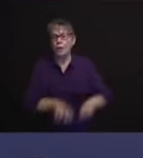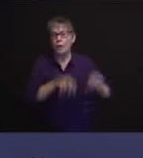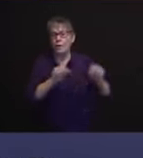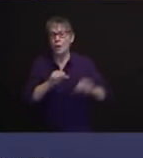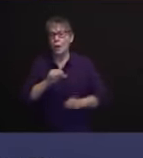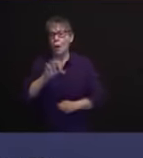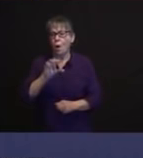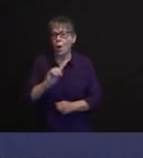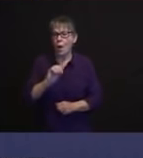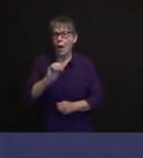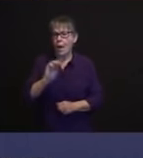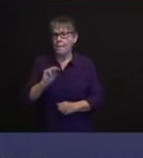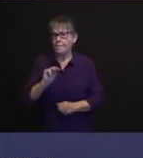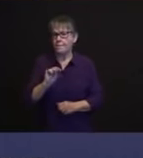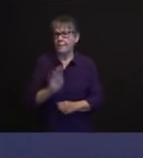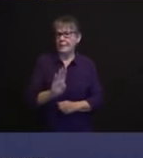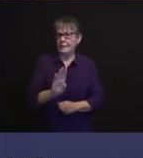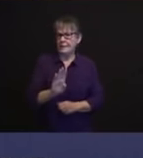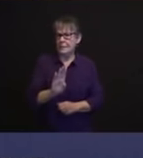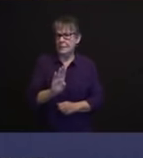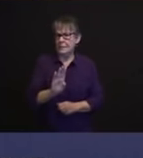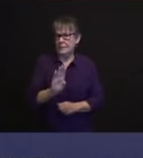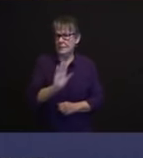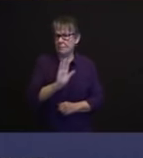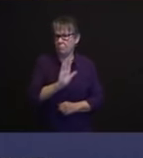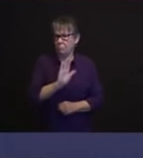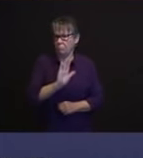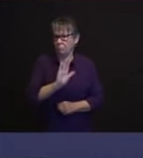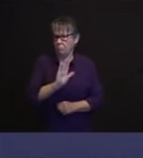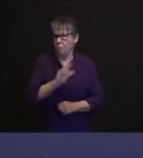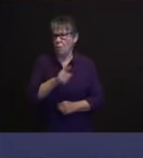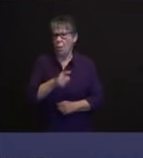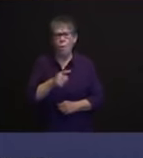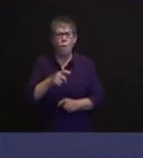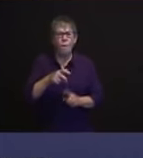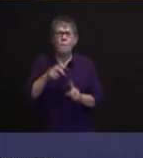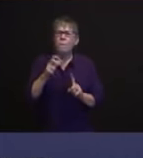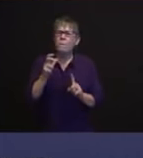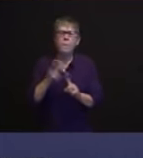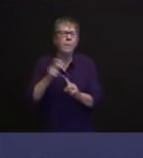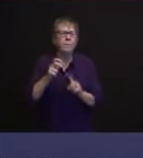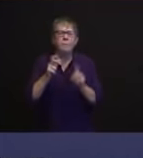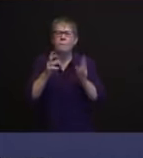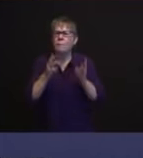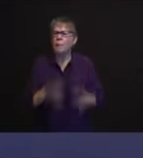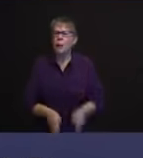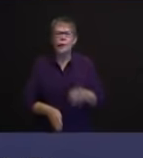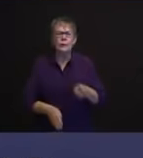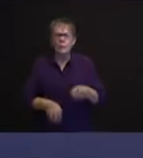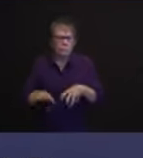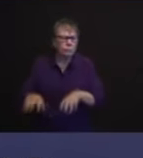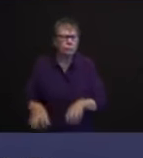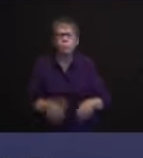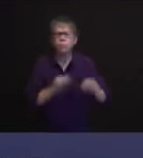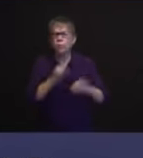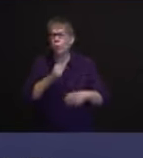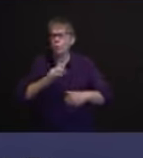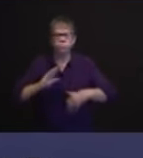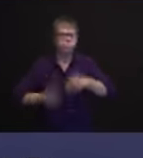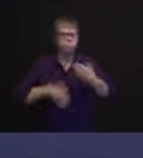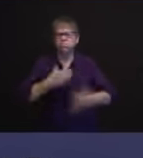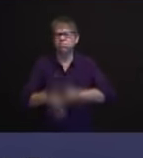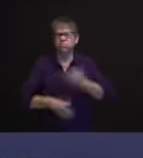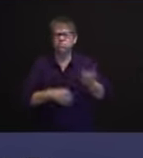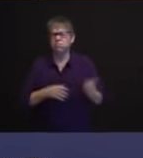important position. She is first rate in every respect. She's been great to us as a state. She continues to serve on our commission,